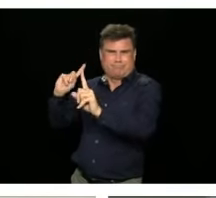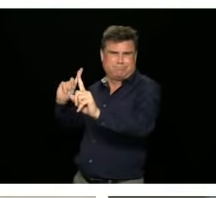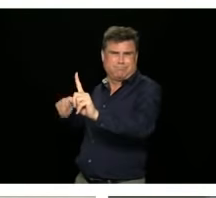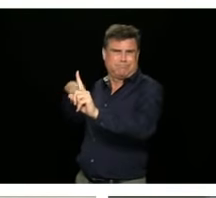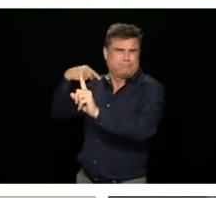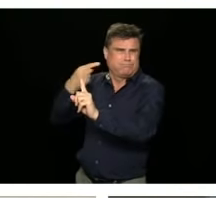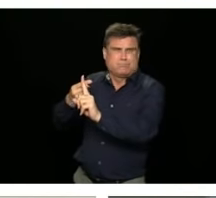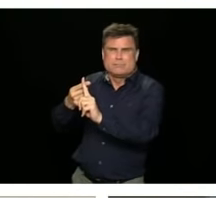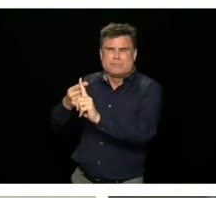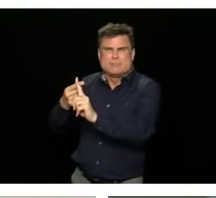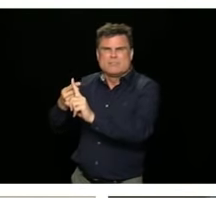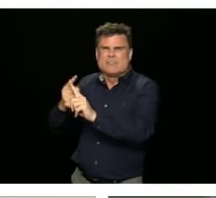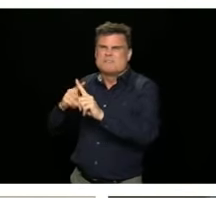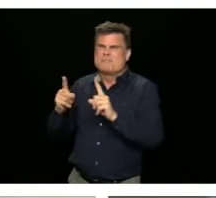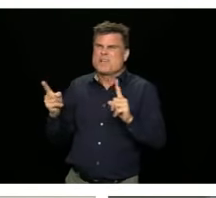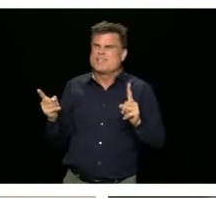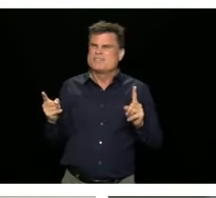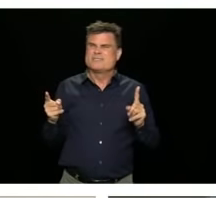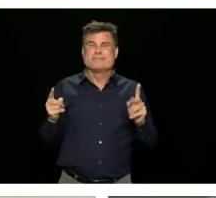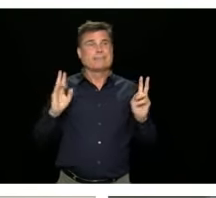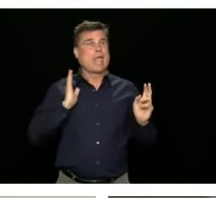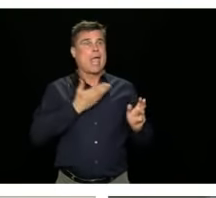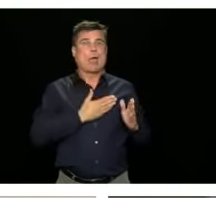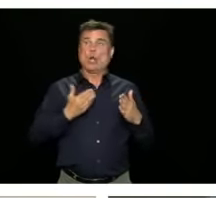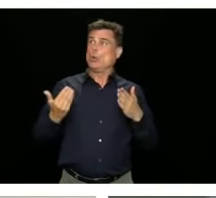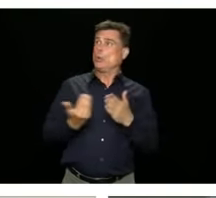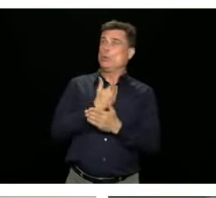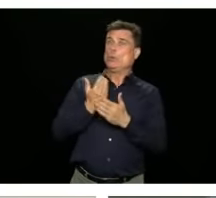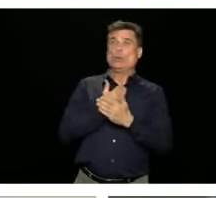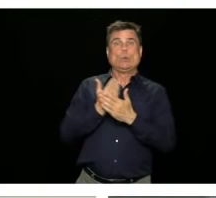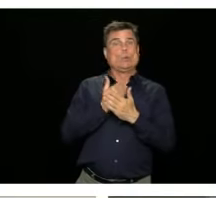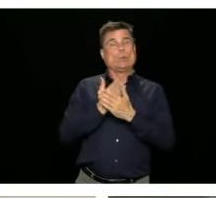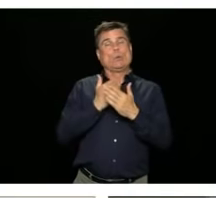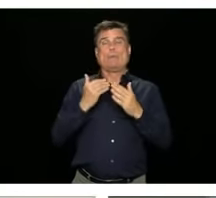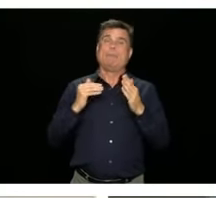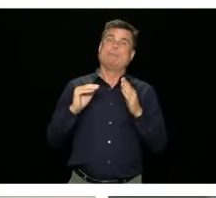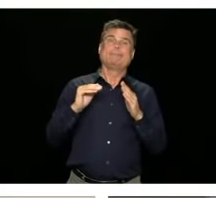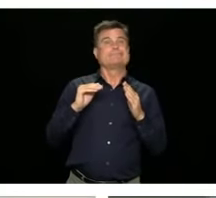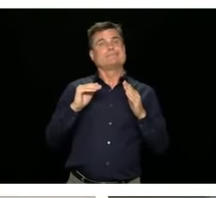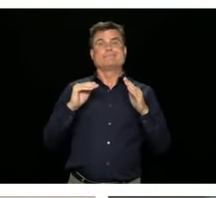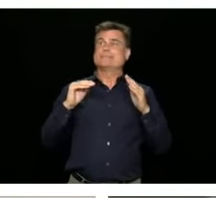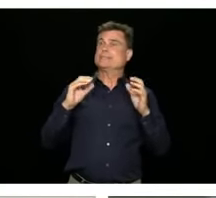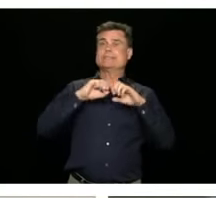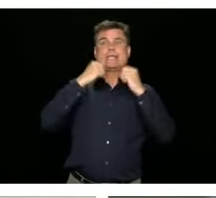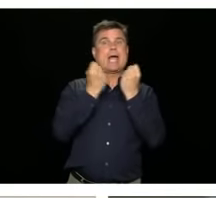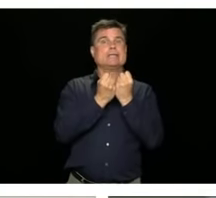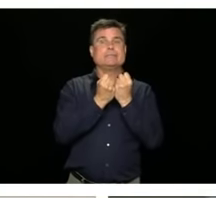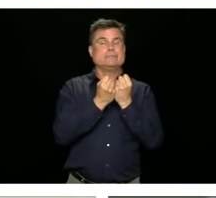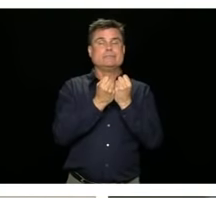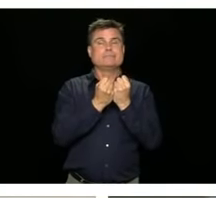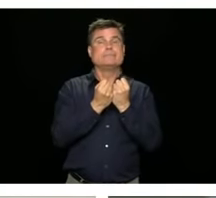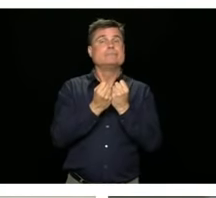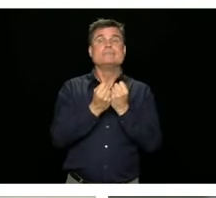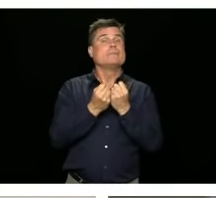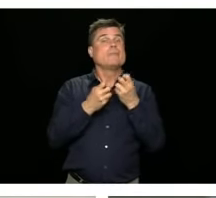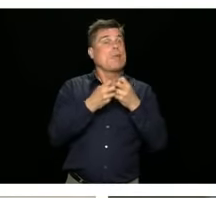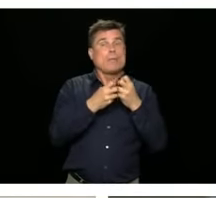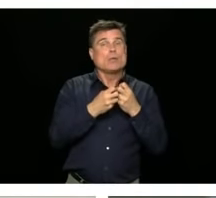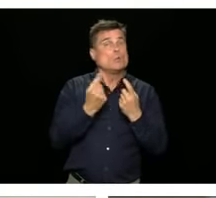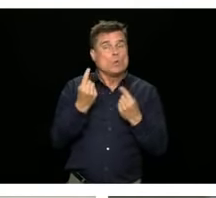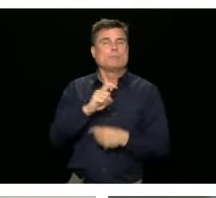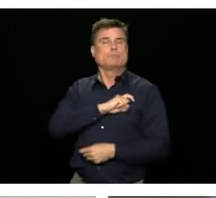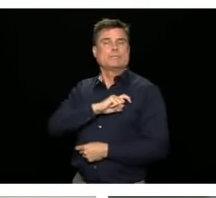that the calls to defund the police and abolish prisons is a move in the right direction, and that it gives us an opportunity to open a